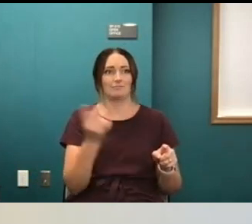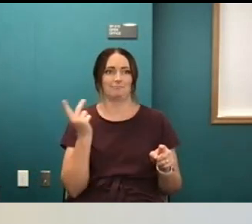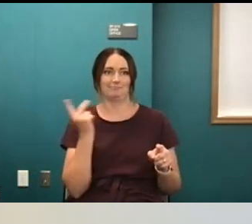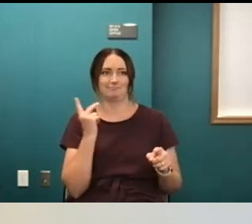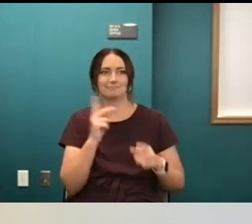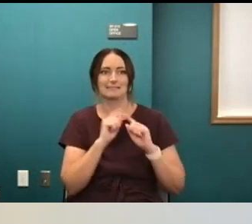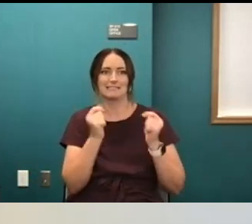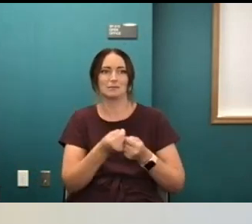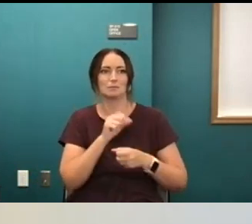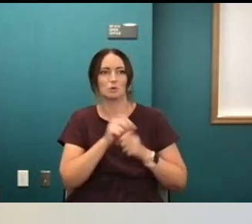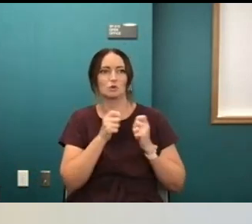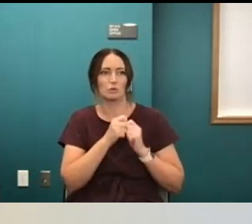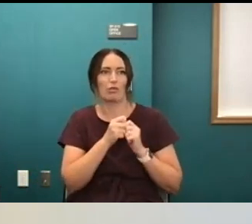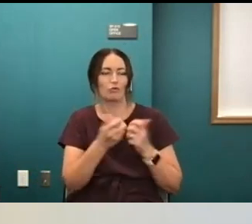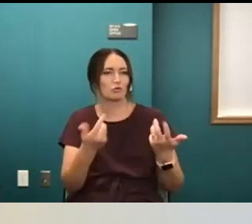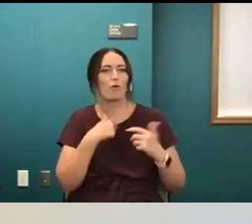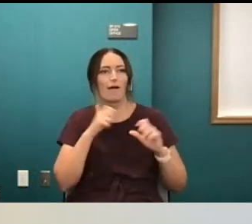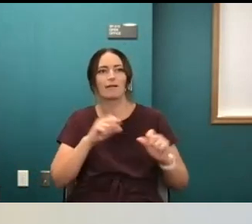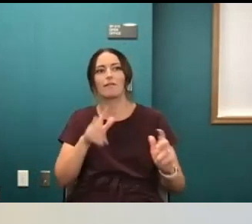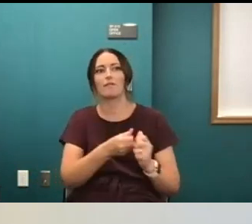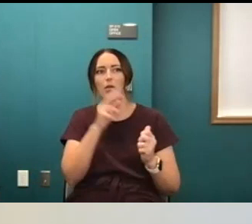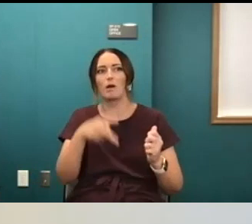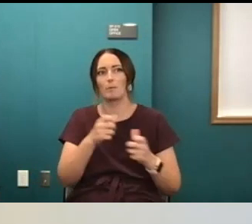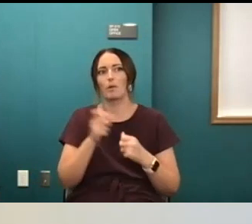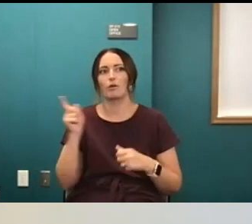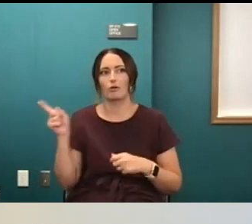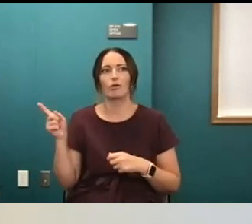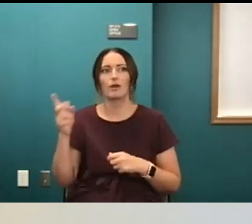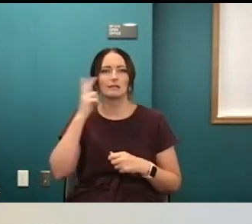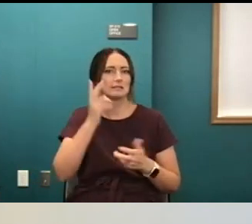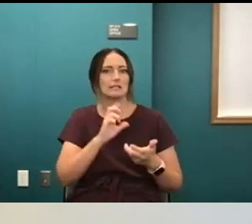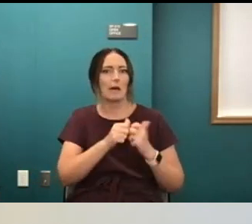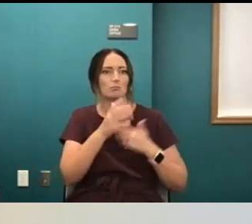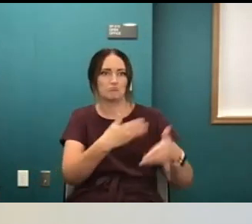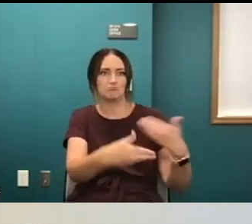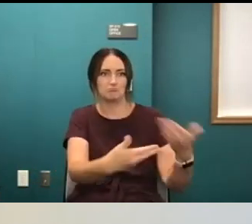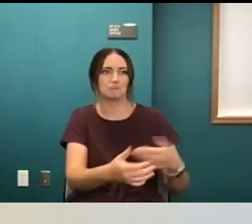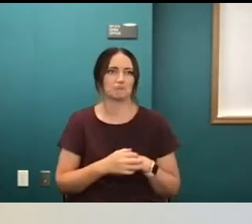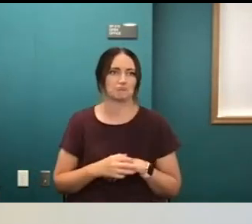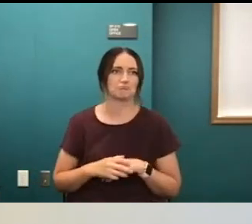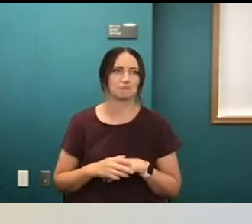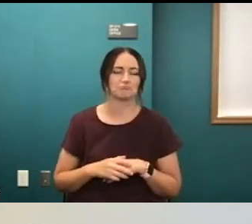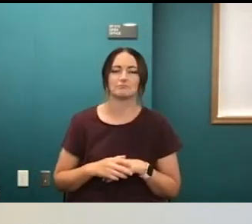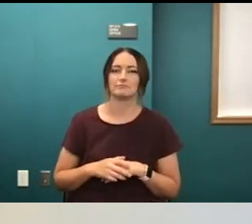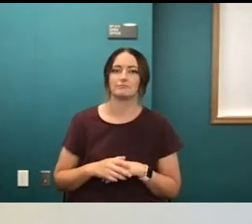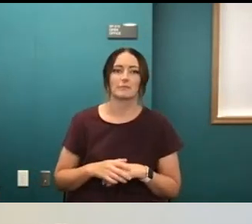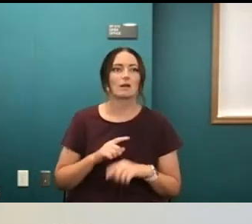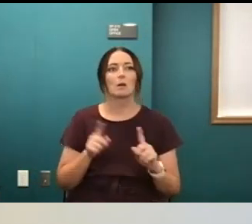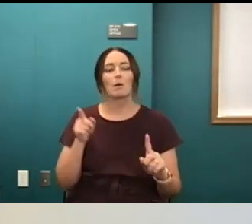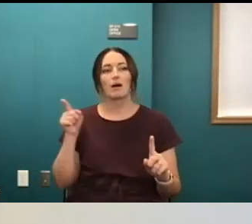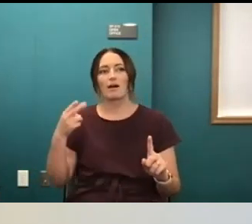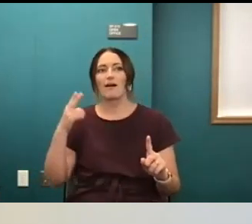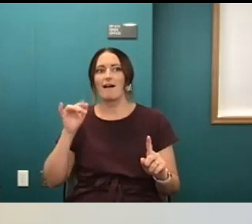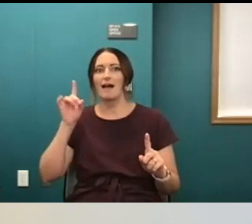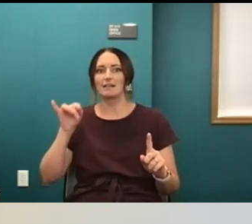together. So I can follow up with her as well and see how that kind of goes. Okay. But having her out there